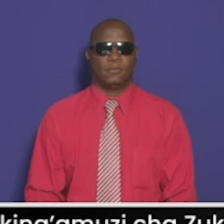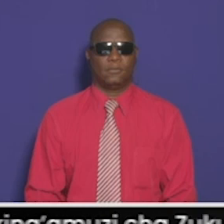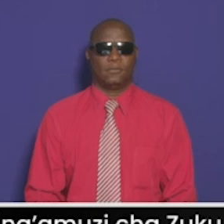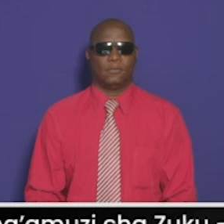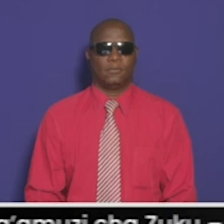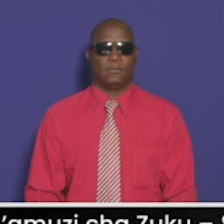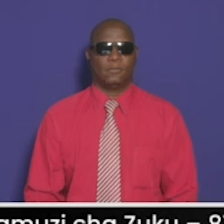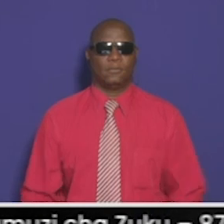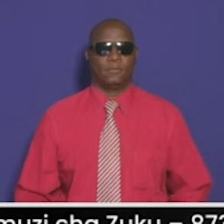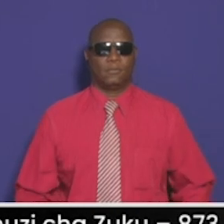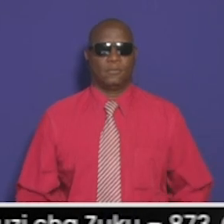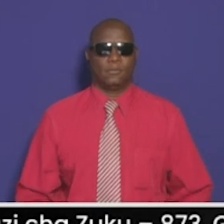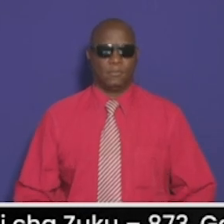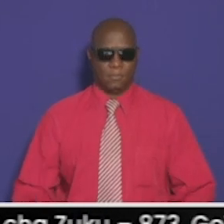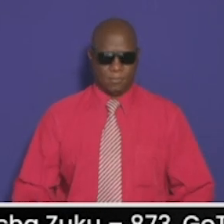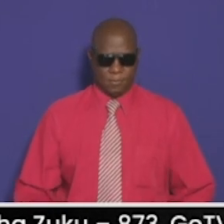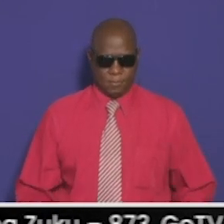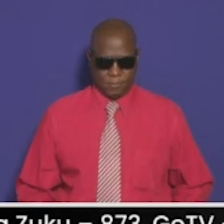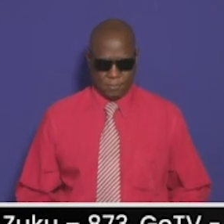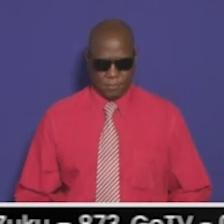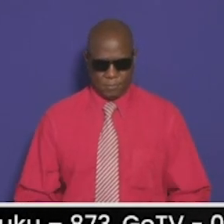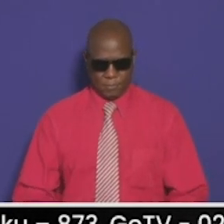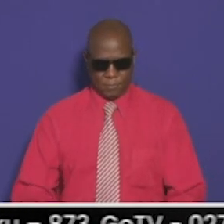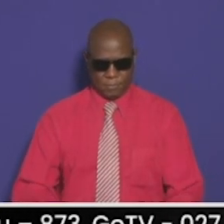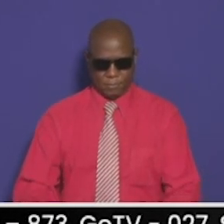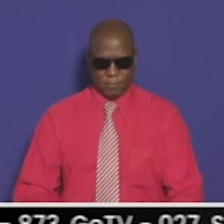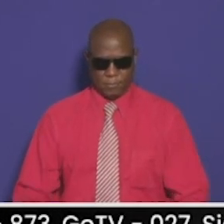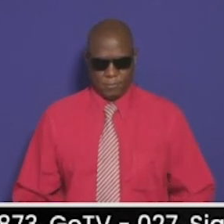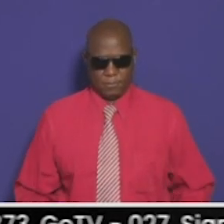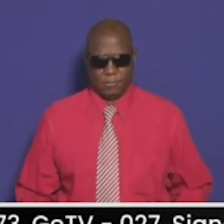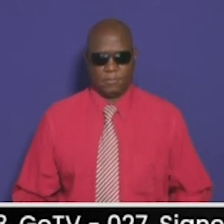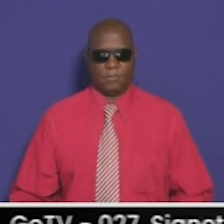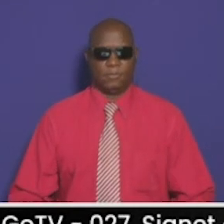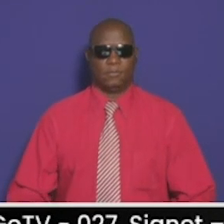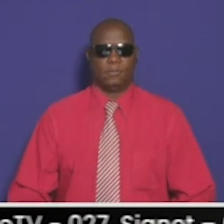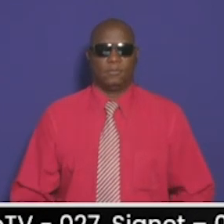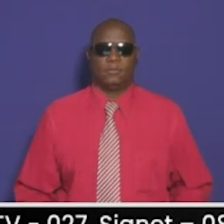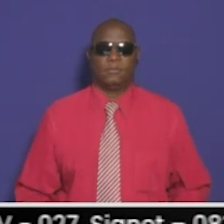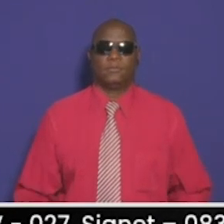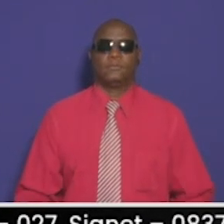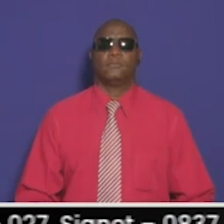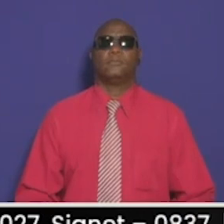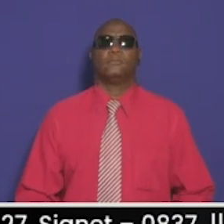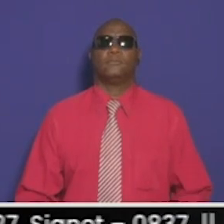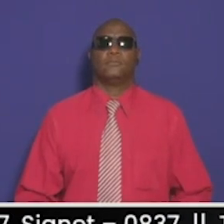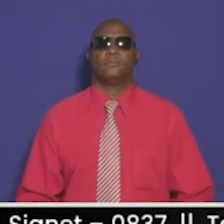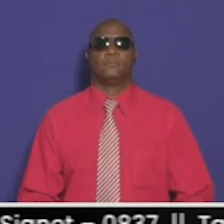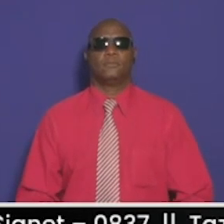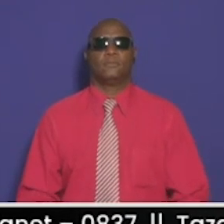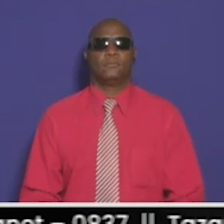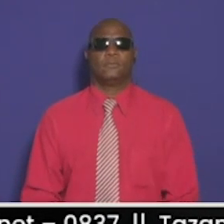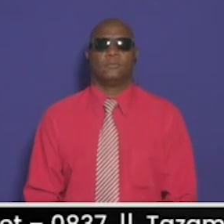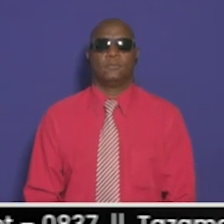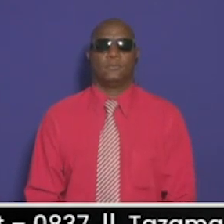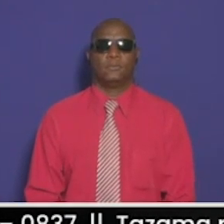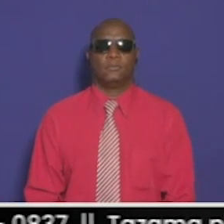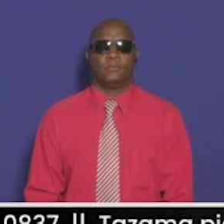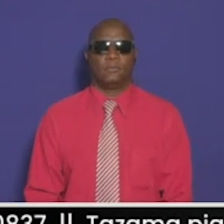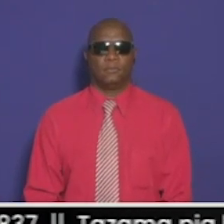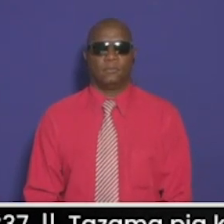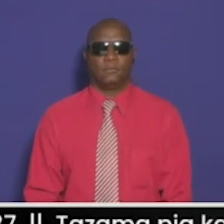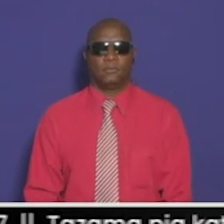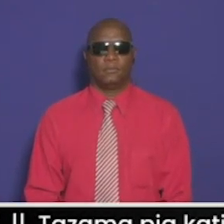respondents shall be detained at Shimola Tewa main remand for the male and Shimola Tewa women's remand for the